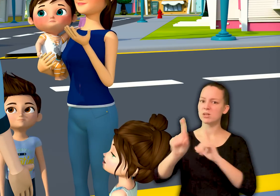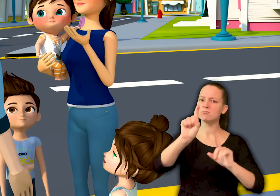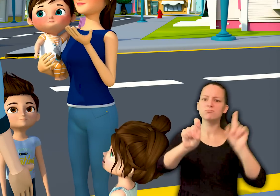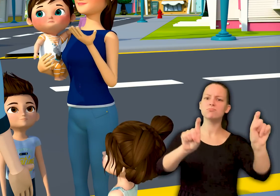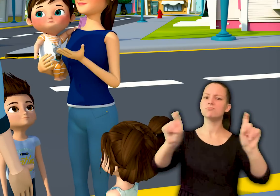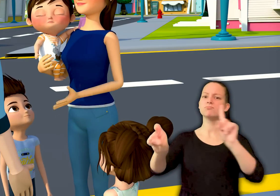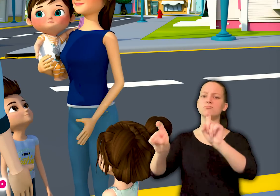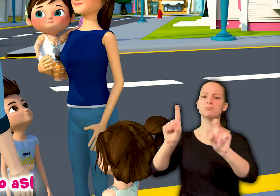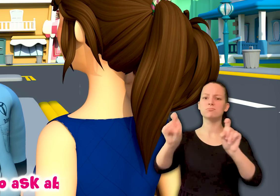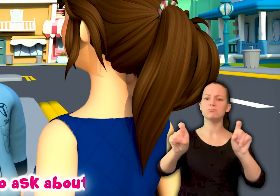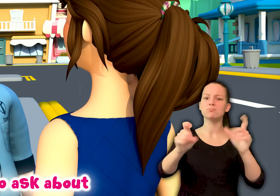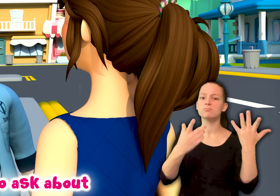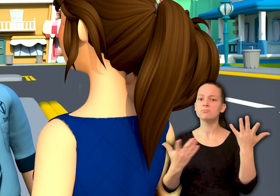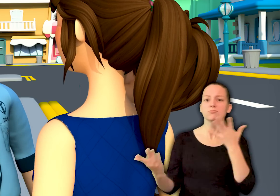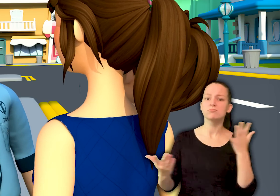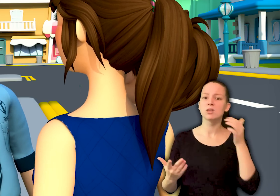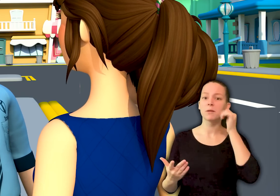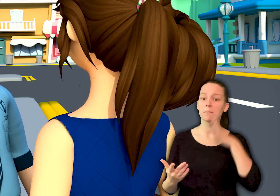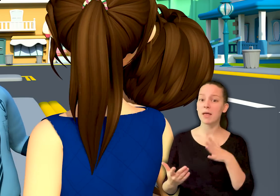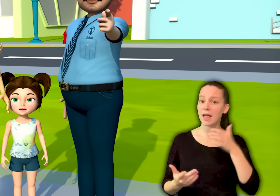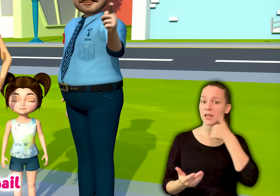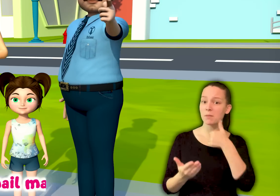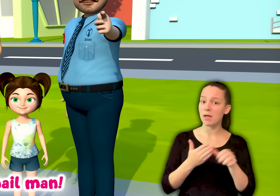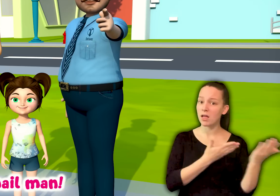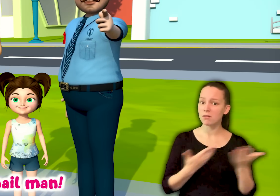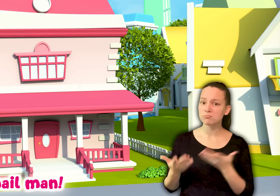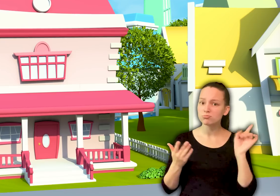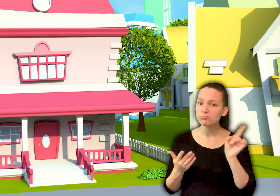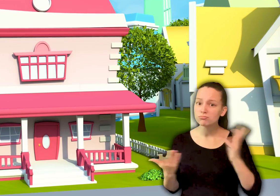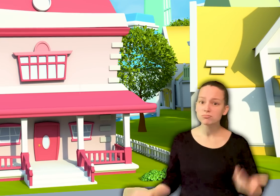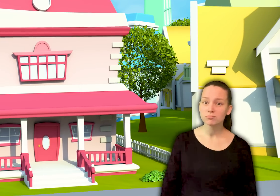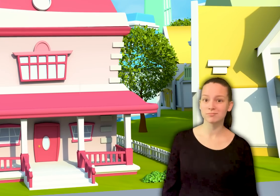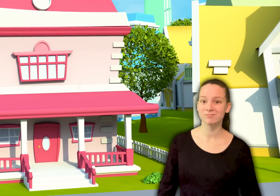about and so we went to ask about our dear old